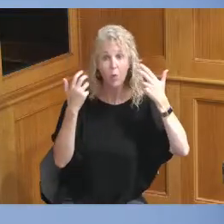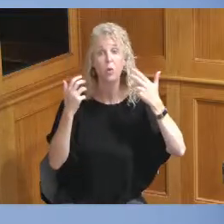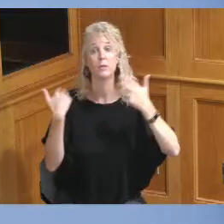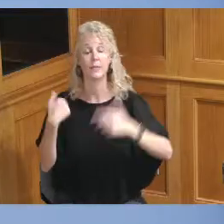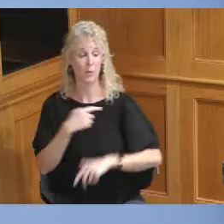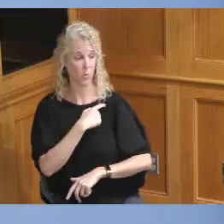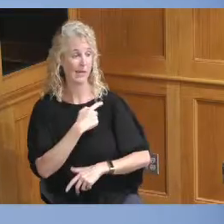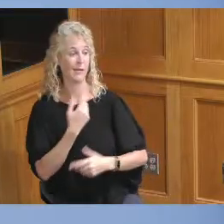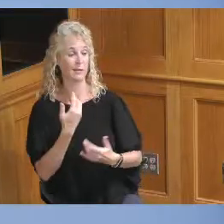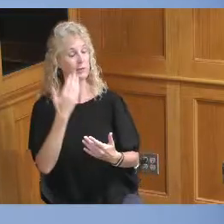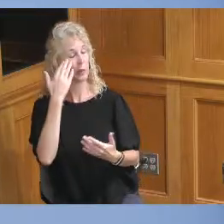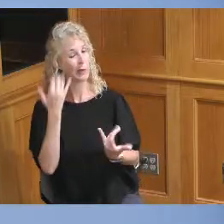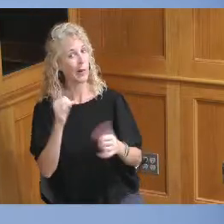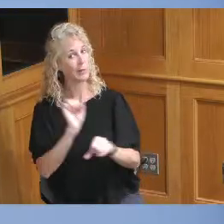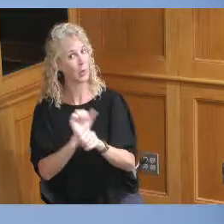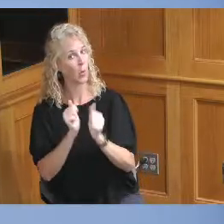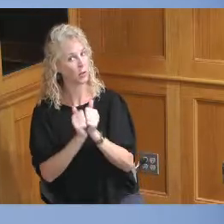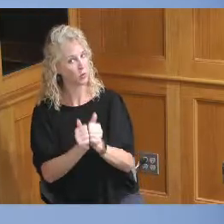we still have some work to do.